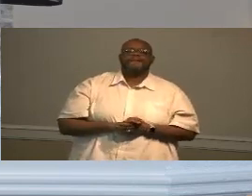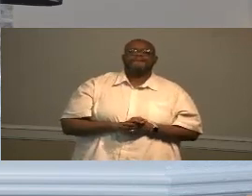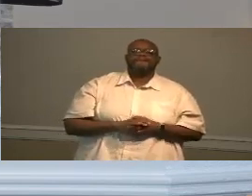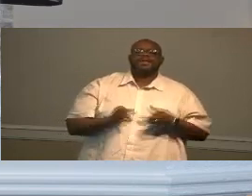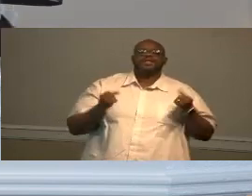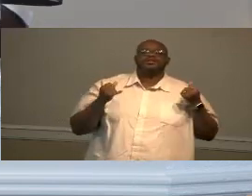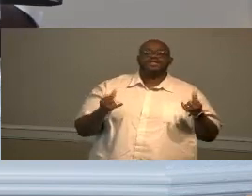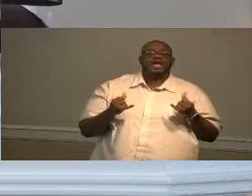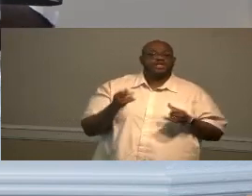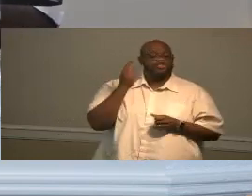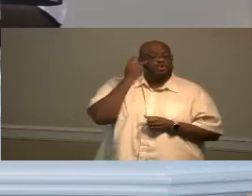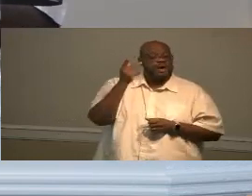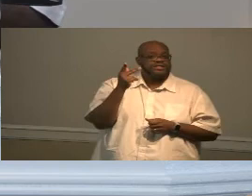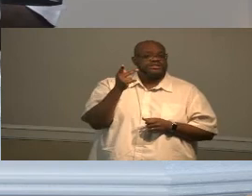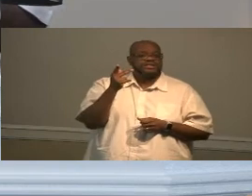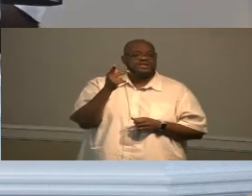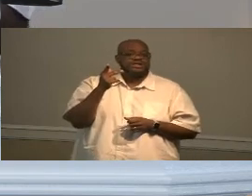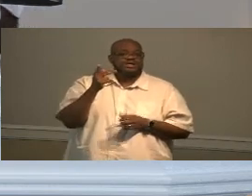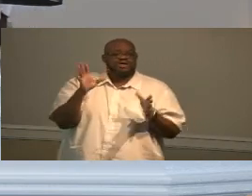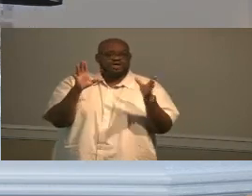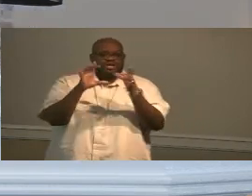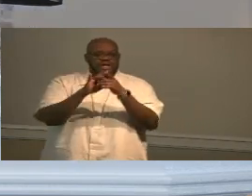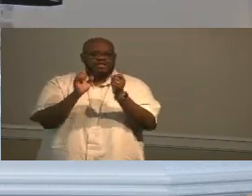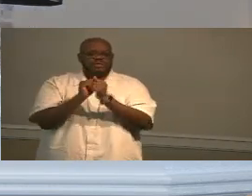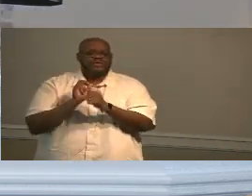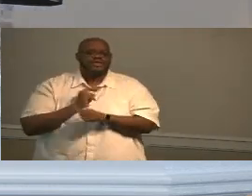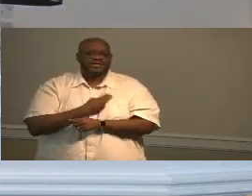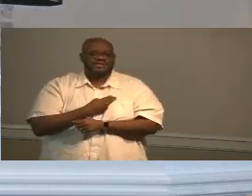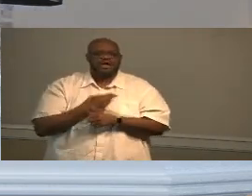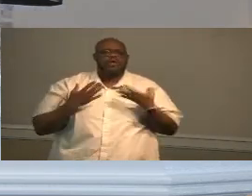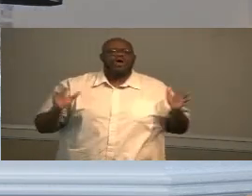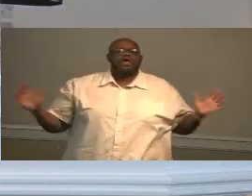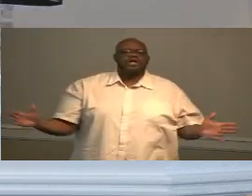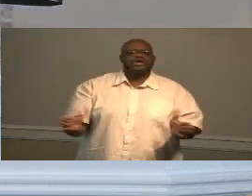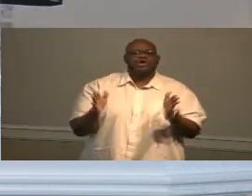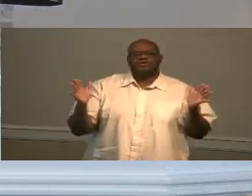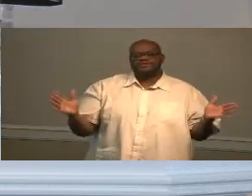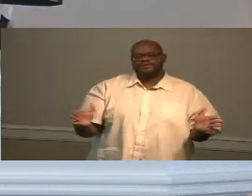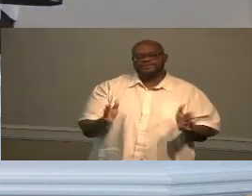Today, as you're watching and as you're connecting, I want to encourage you.